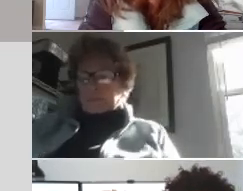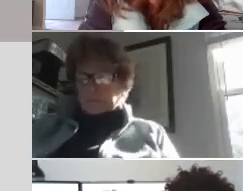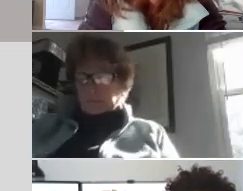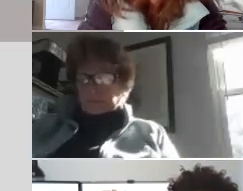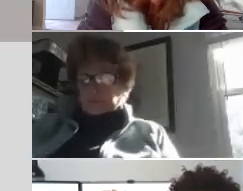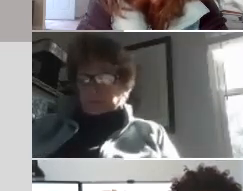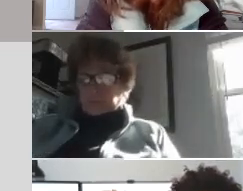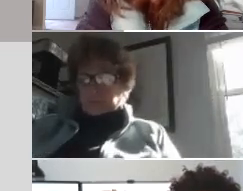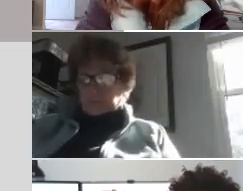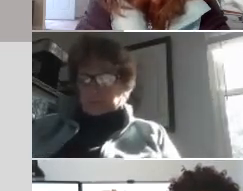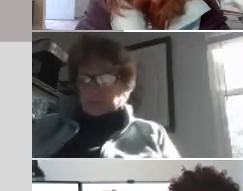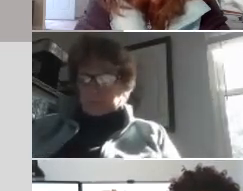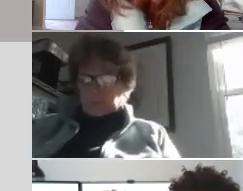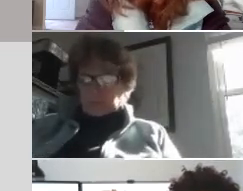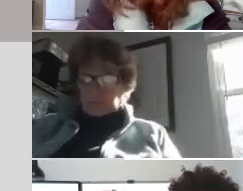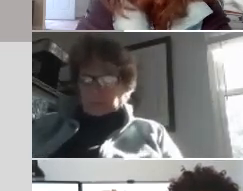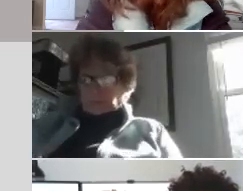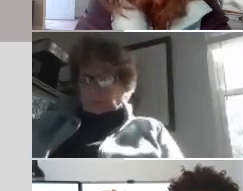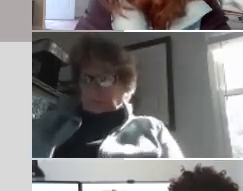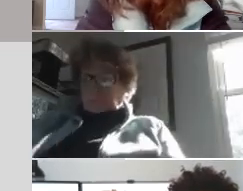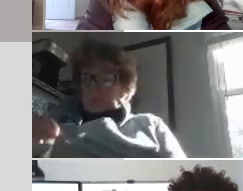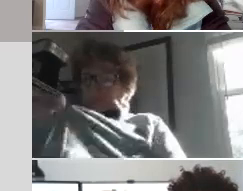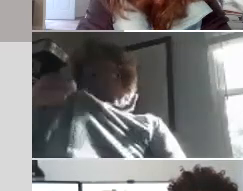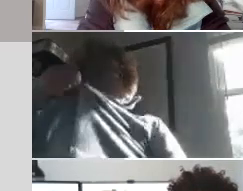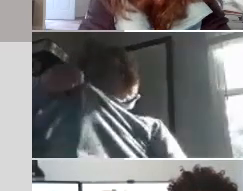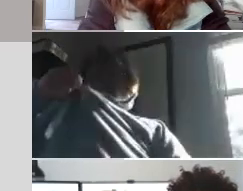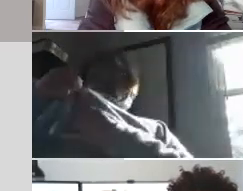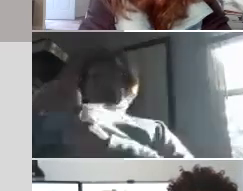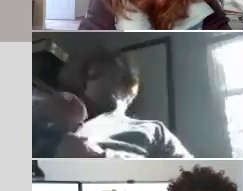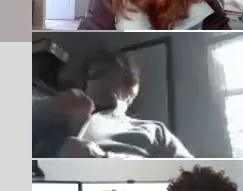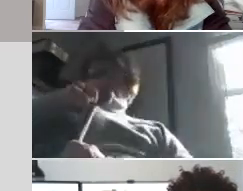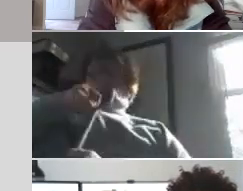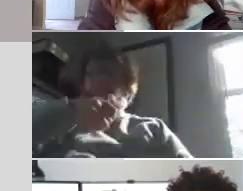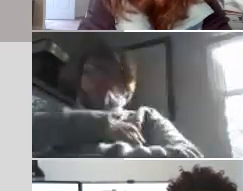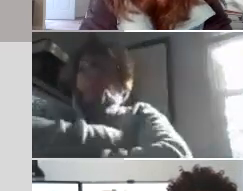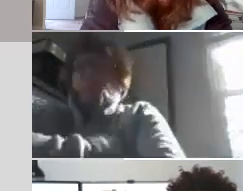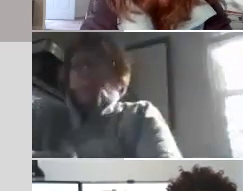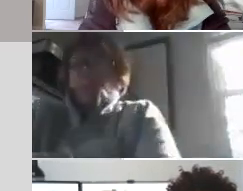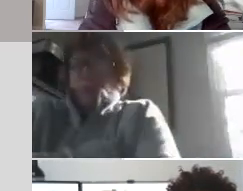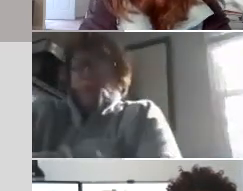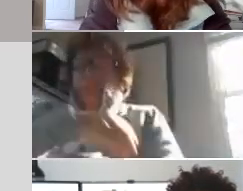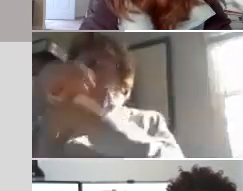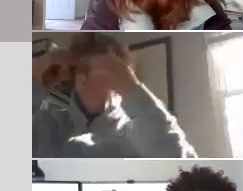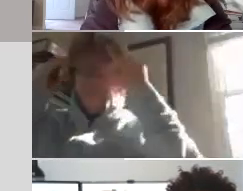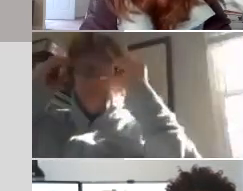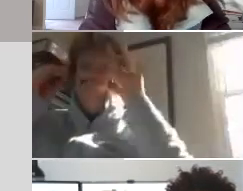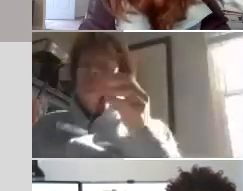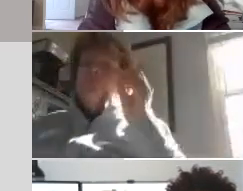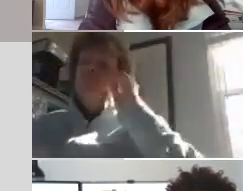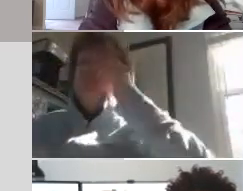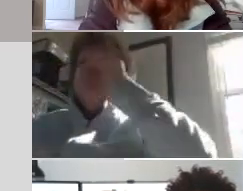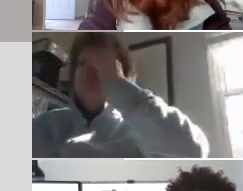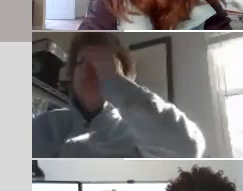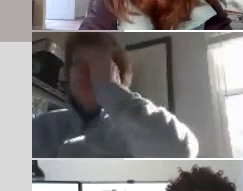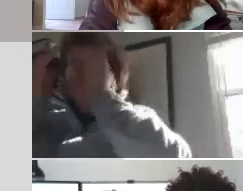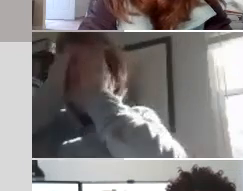the hearing and the touching, or he can do the hearing and the looking, but he can't put all three of those things together. So he has